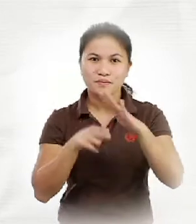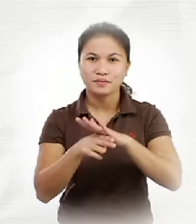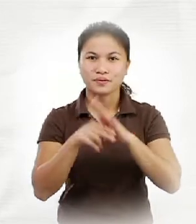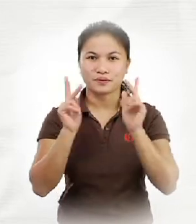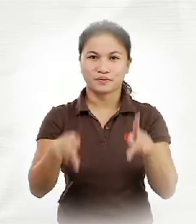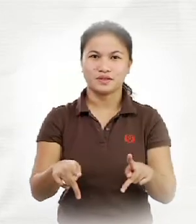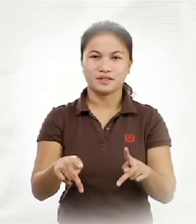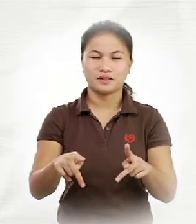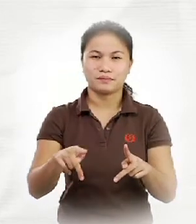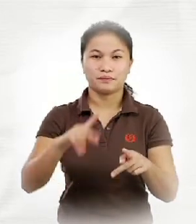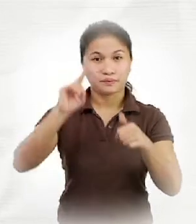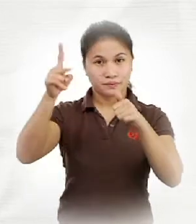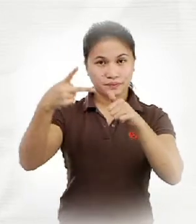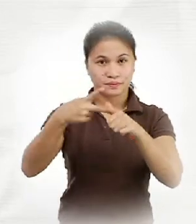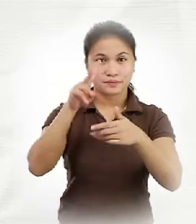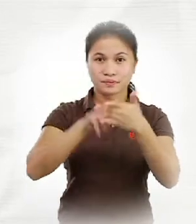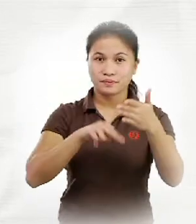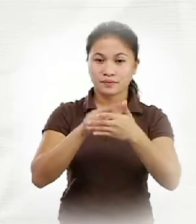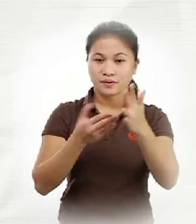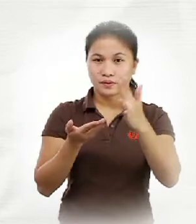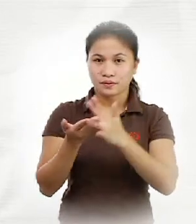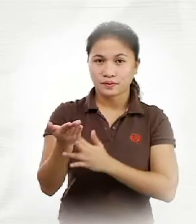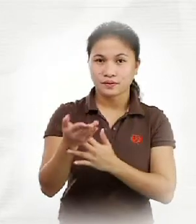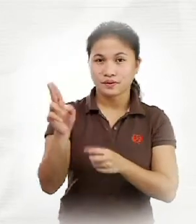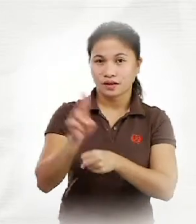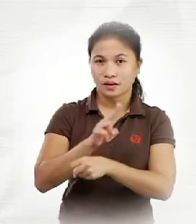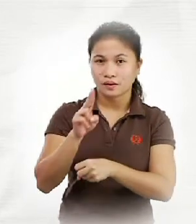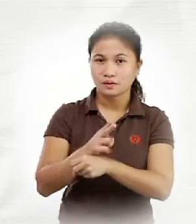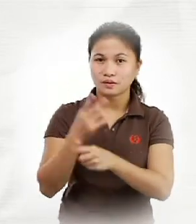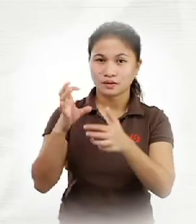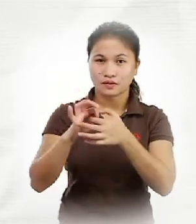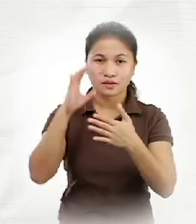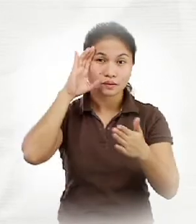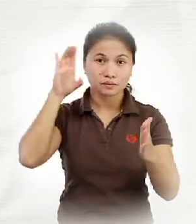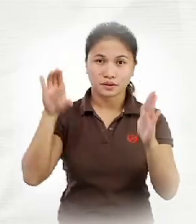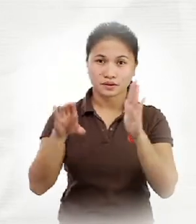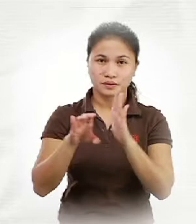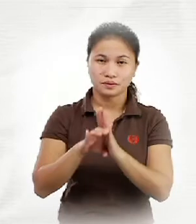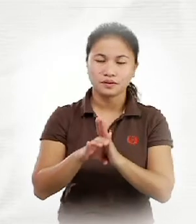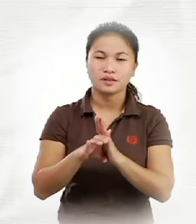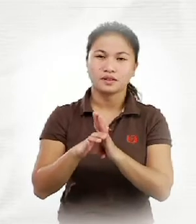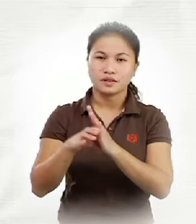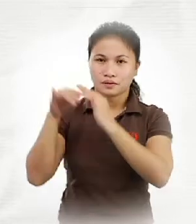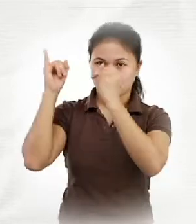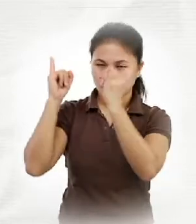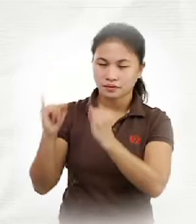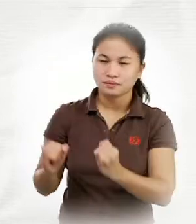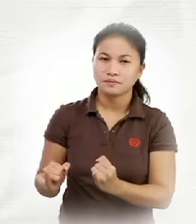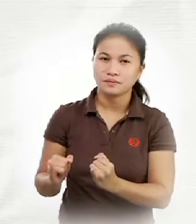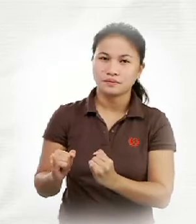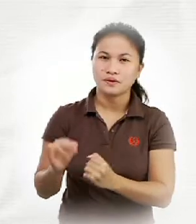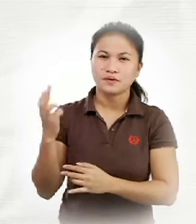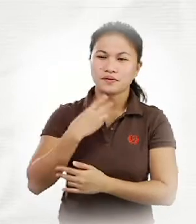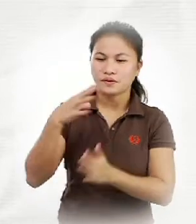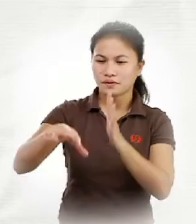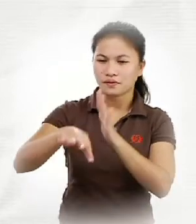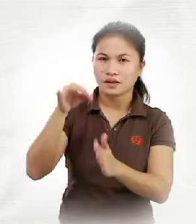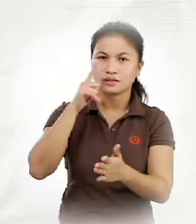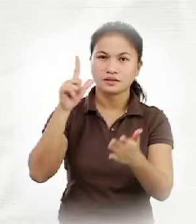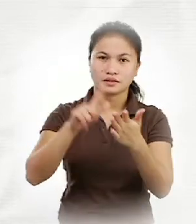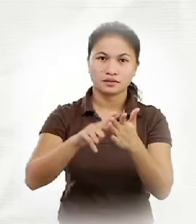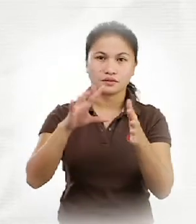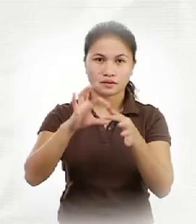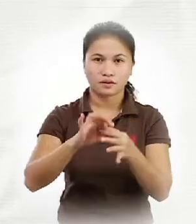In the second reading, through the use of images, we find in the letter to the Hebrews this